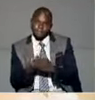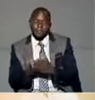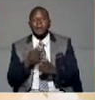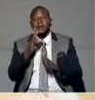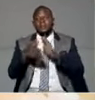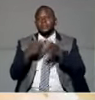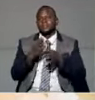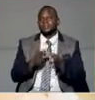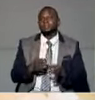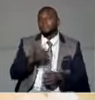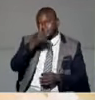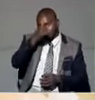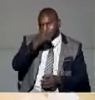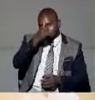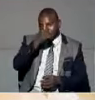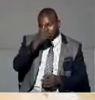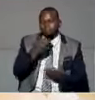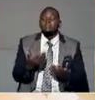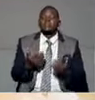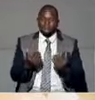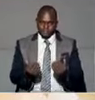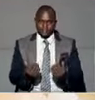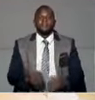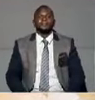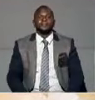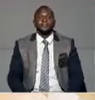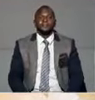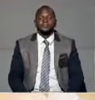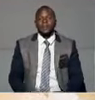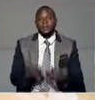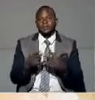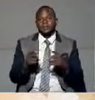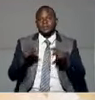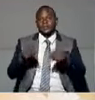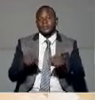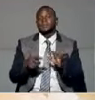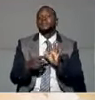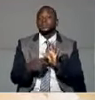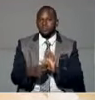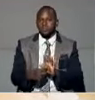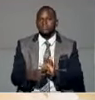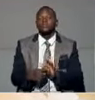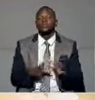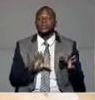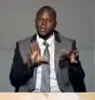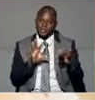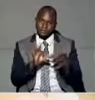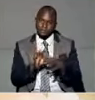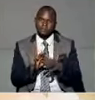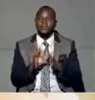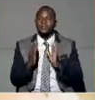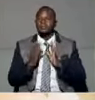Mugalu Mohammed is on sign language. At the beginning of this show, we told you that we'd be joined by